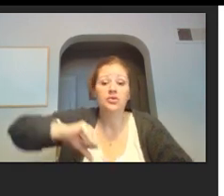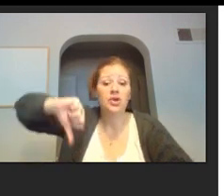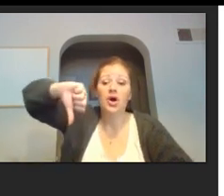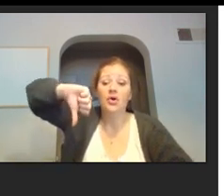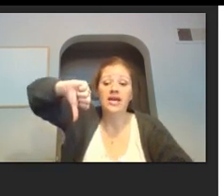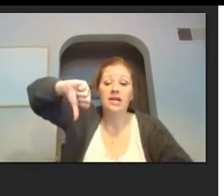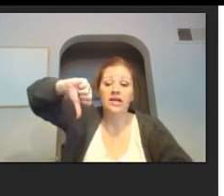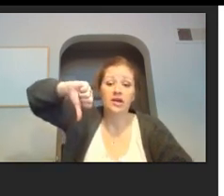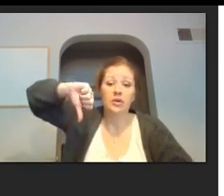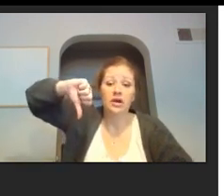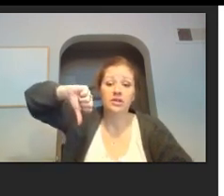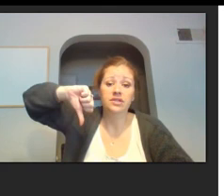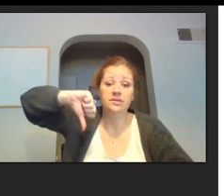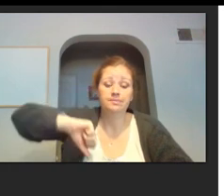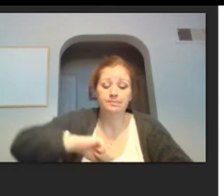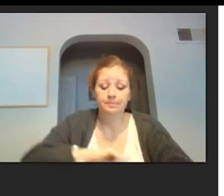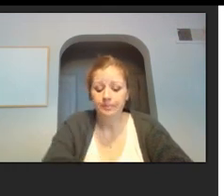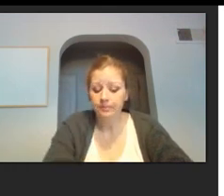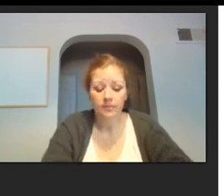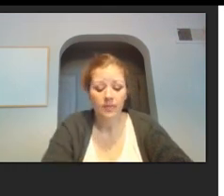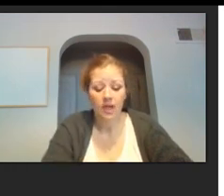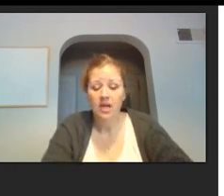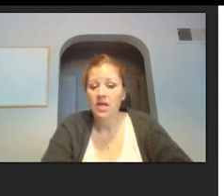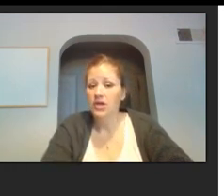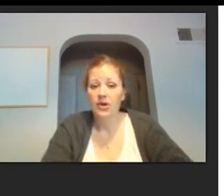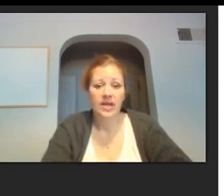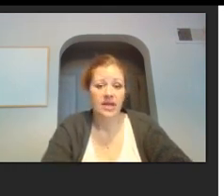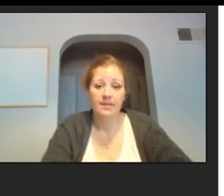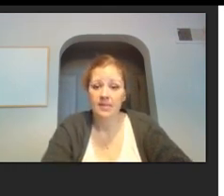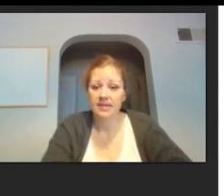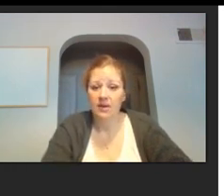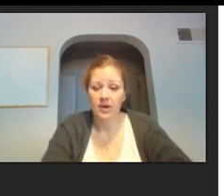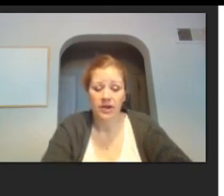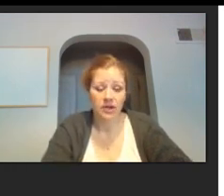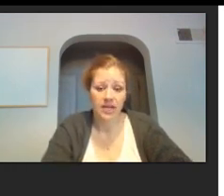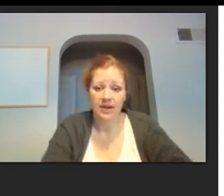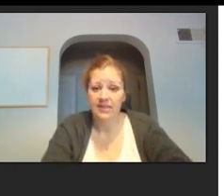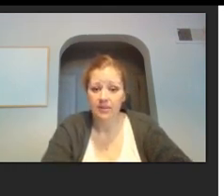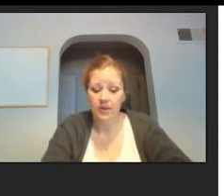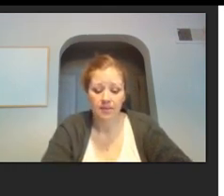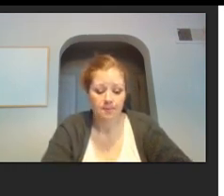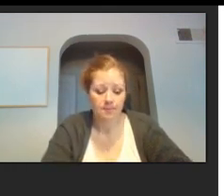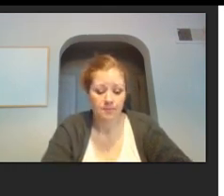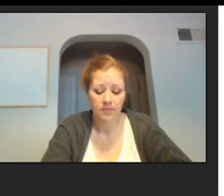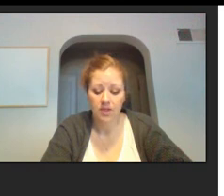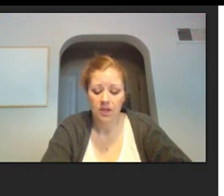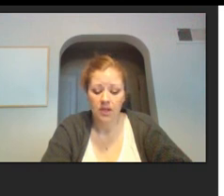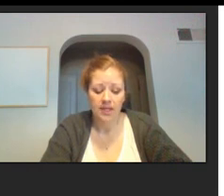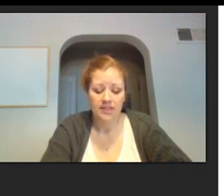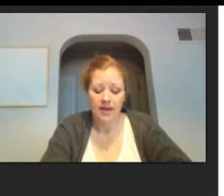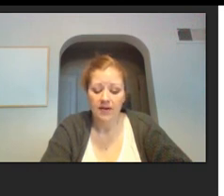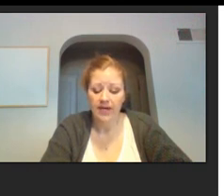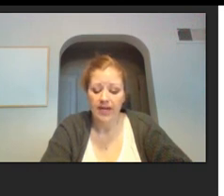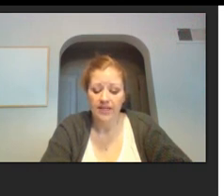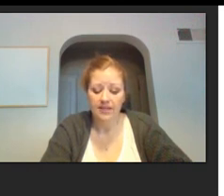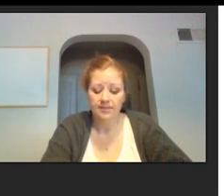So no yelling at your partners. No yelling at mom and dad while you're cooking that recipe.